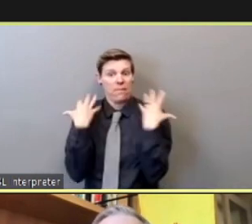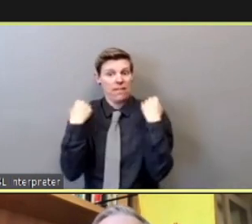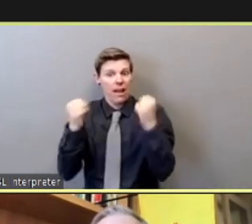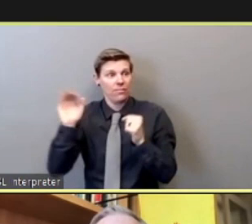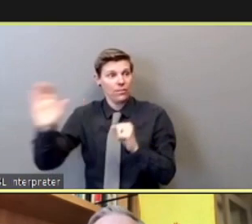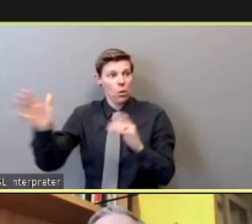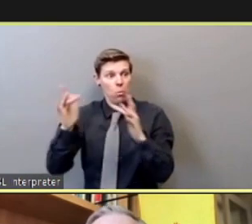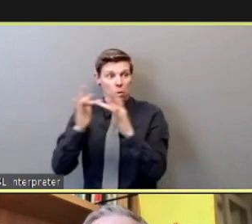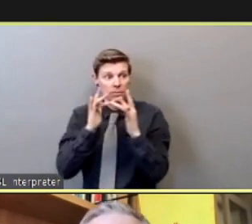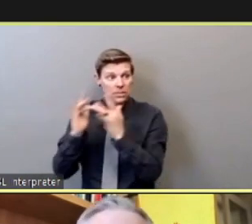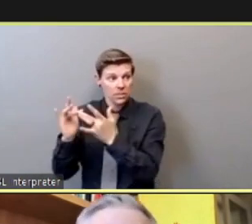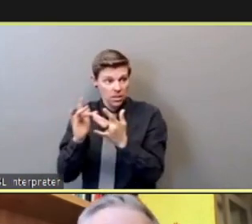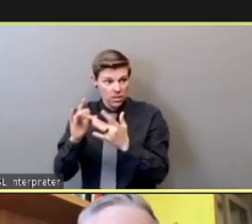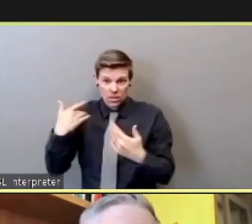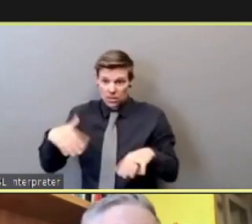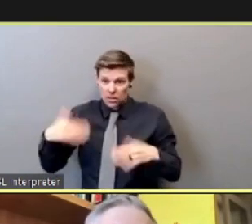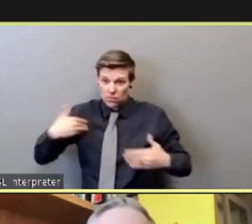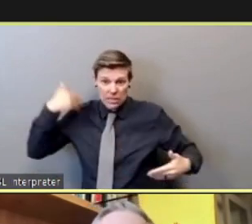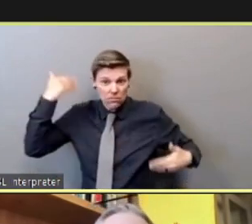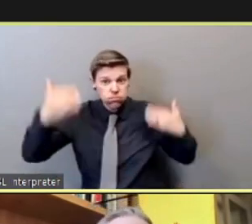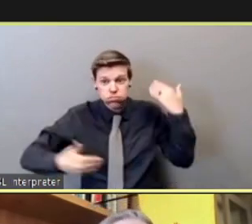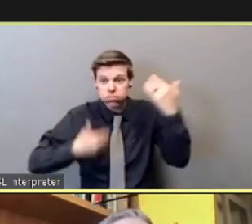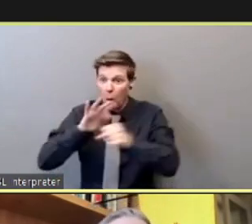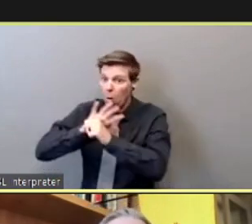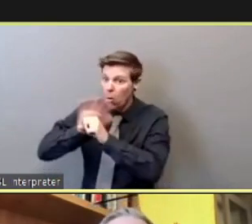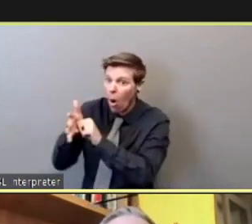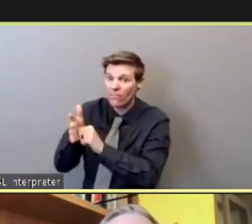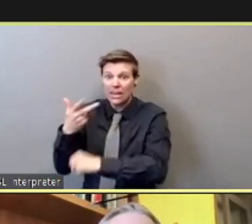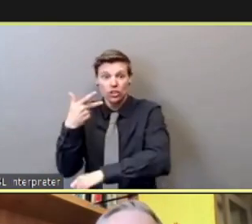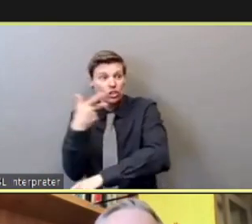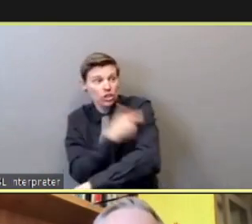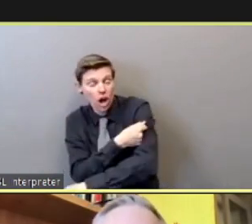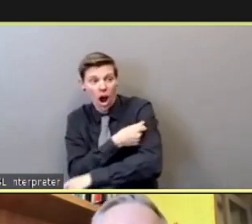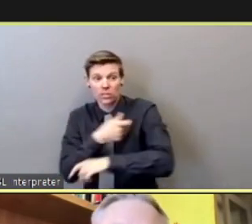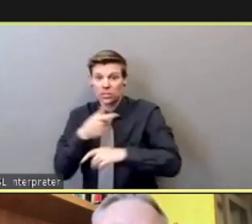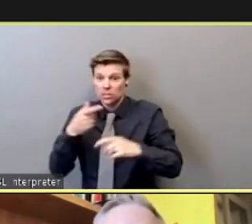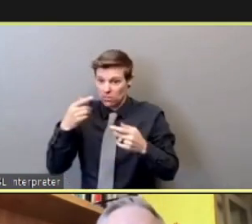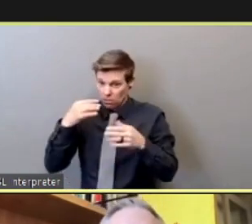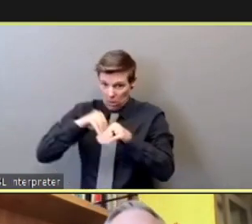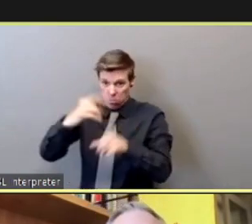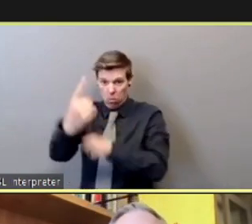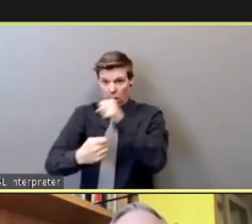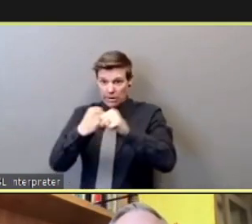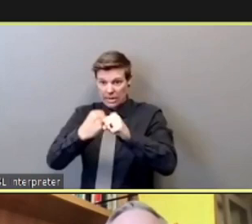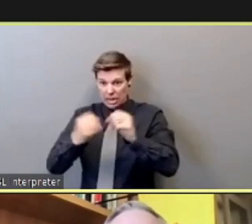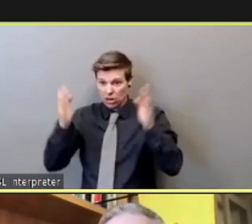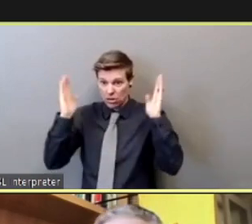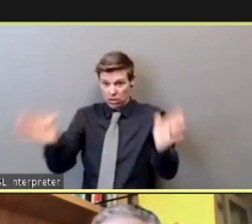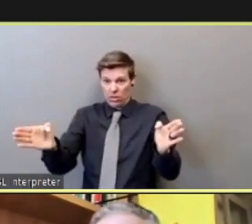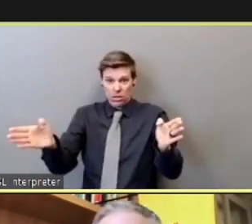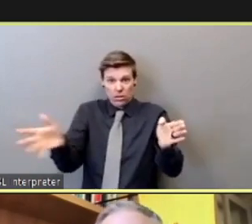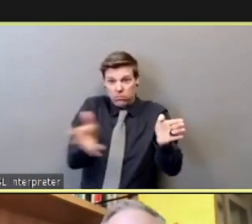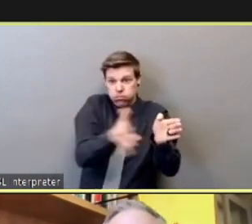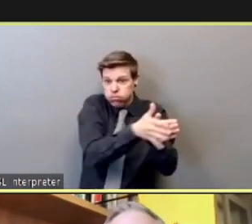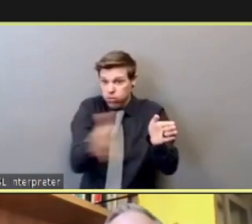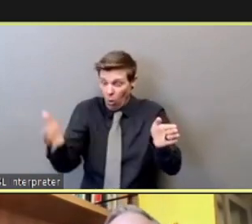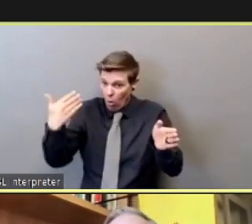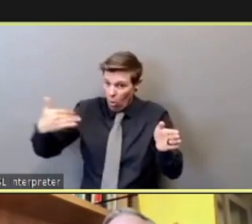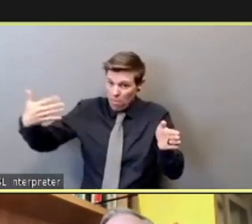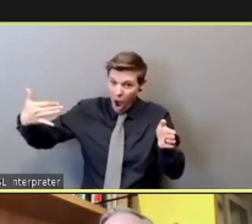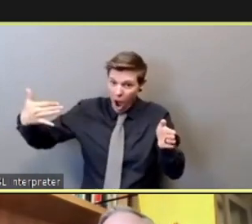vaccine distribution, to me, is our #1 accomplishment so far as a team in COVID, and the thing we can